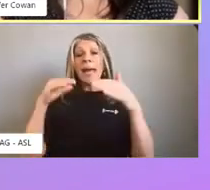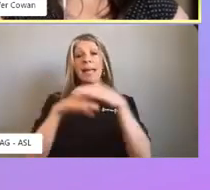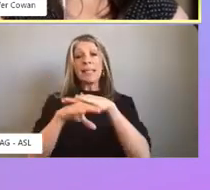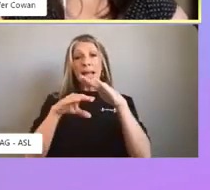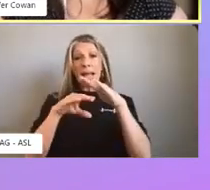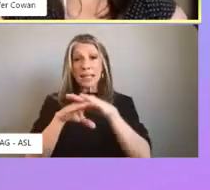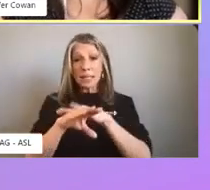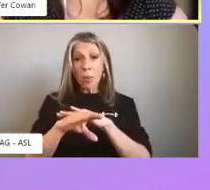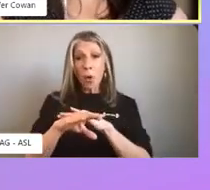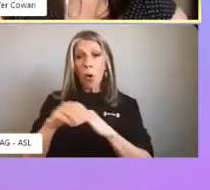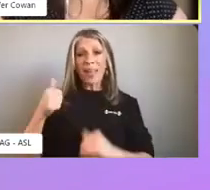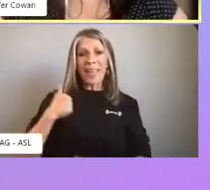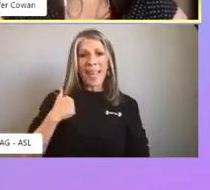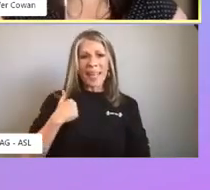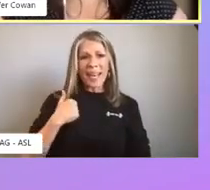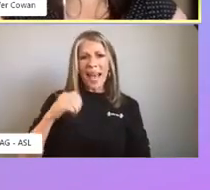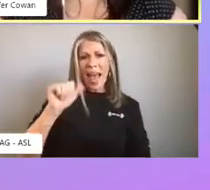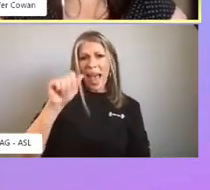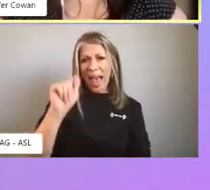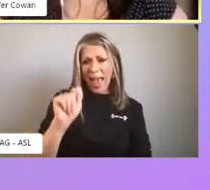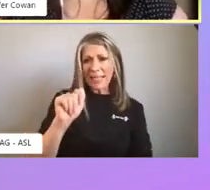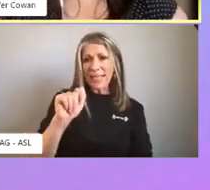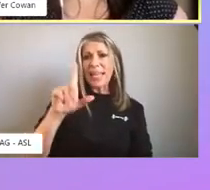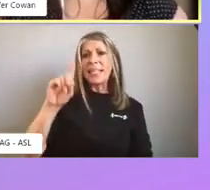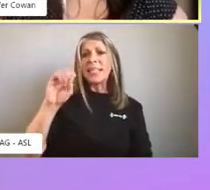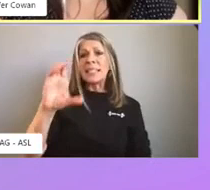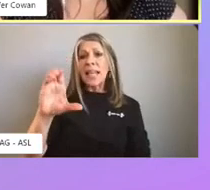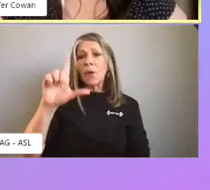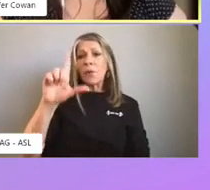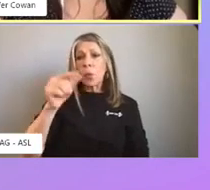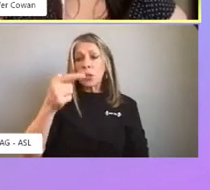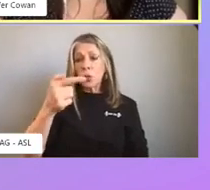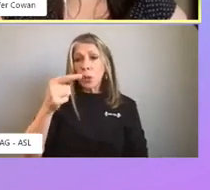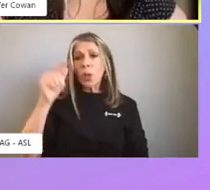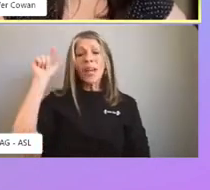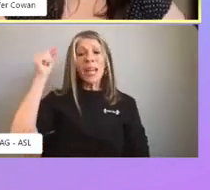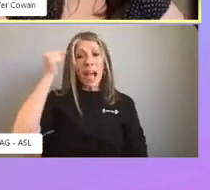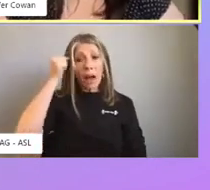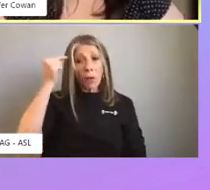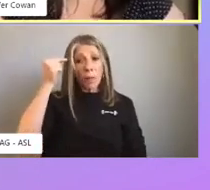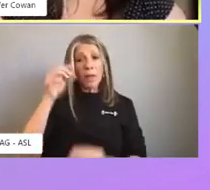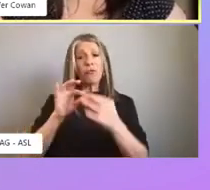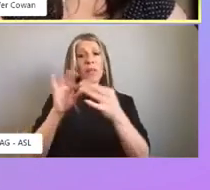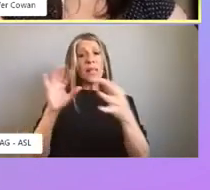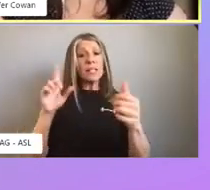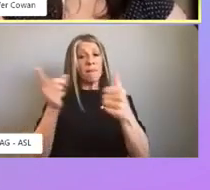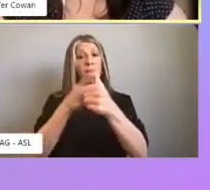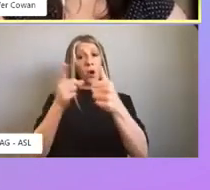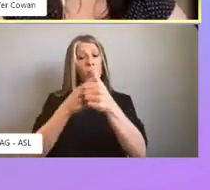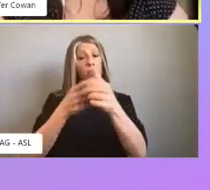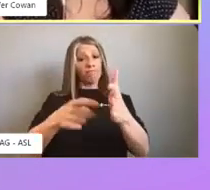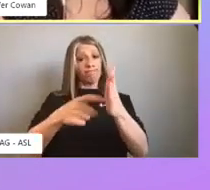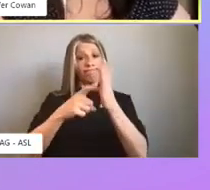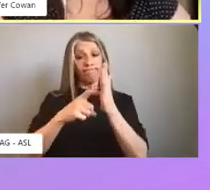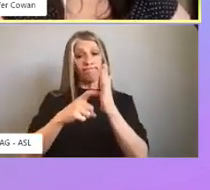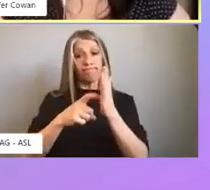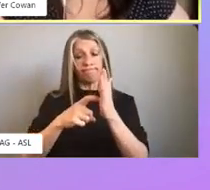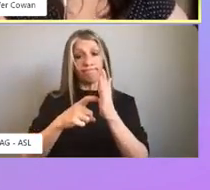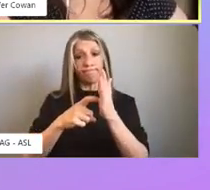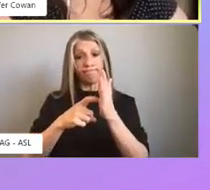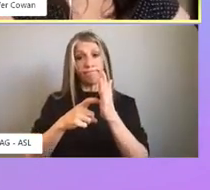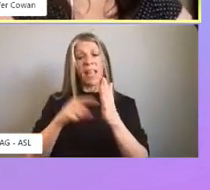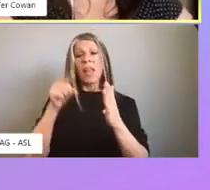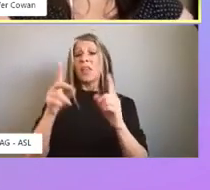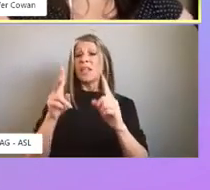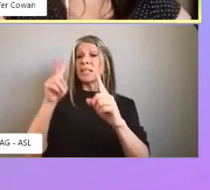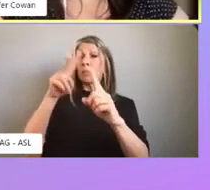Canada Act. And in December 2021, the government released its first set of regulatory requirements. And this is